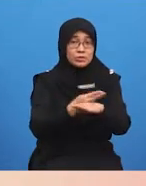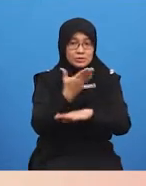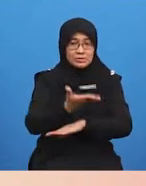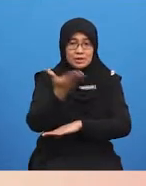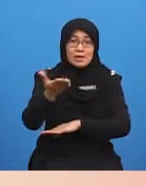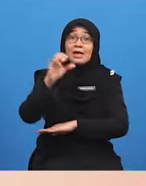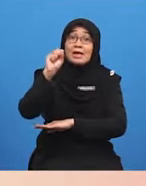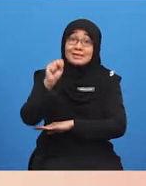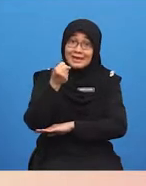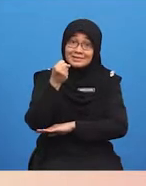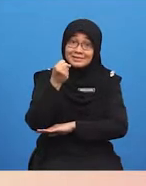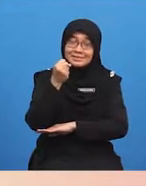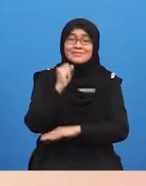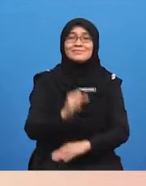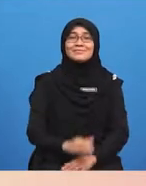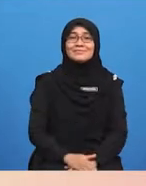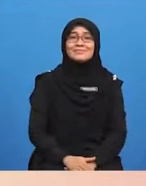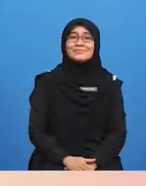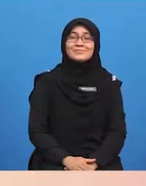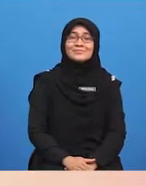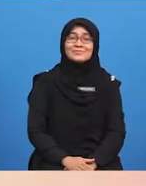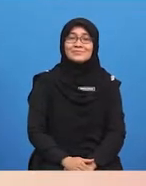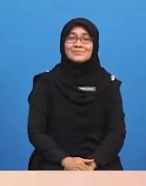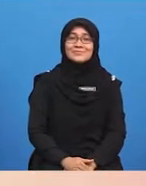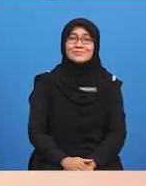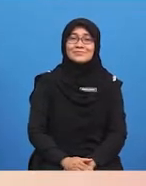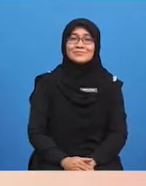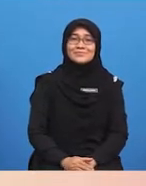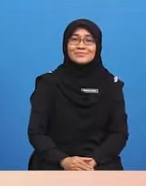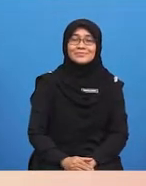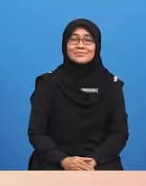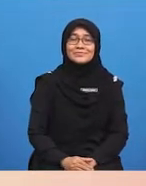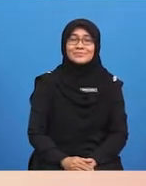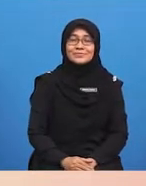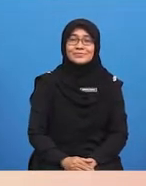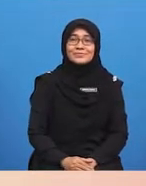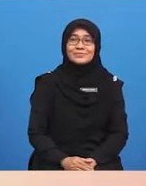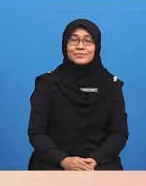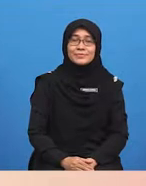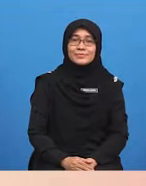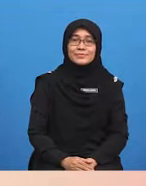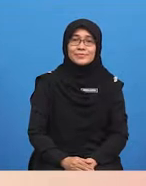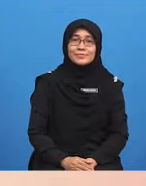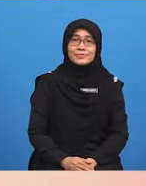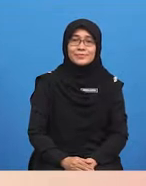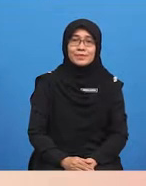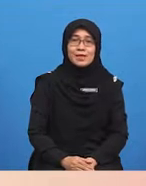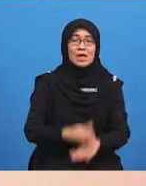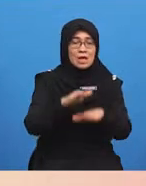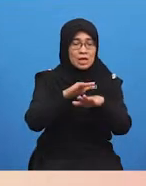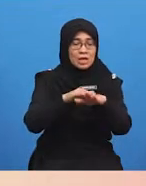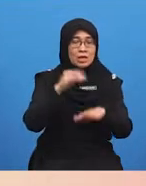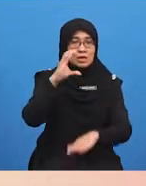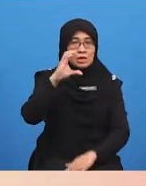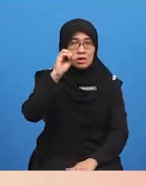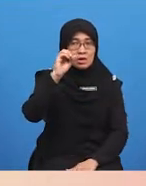Now I know. So it is called contractions. So Miss Hazrin,